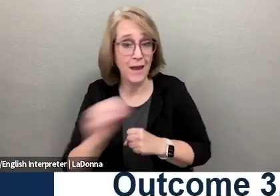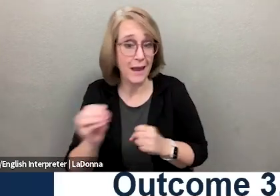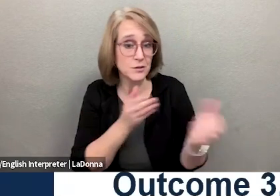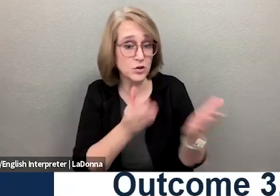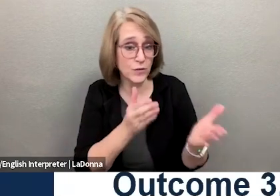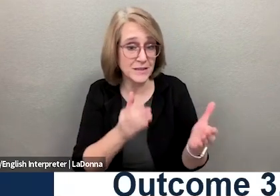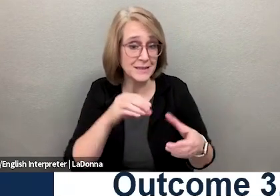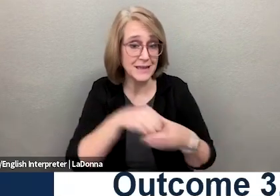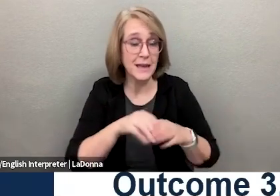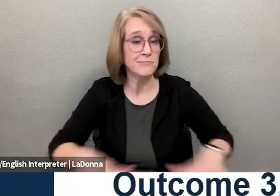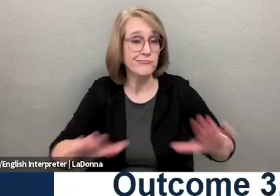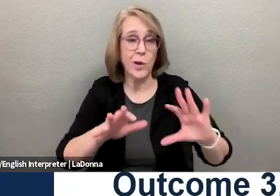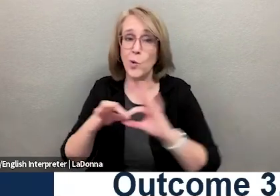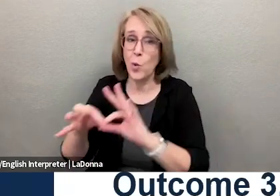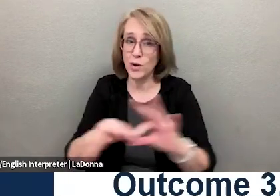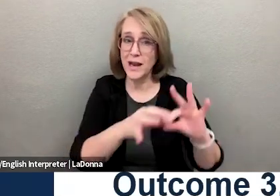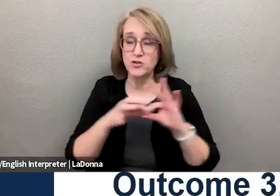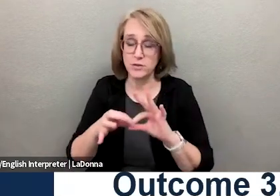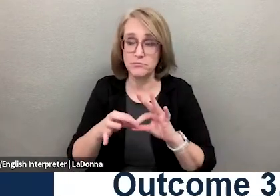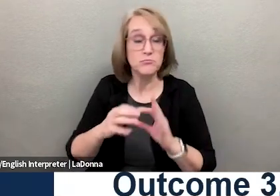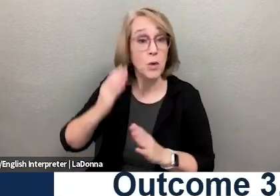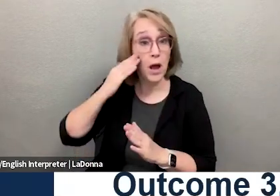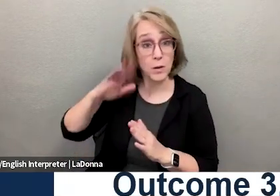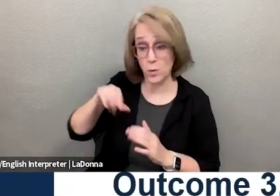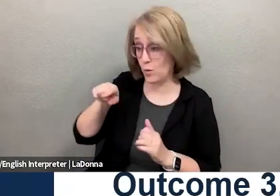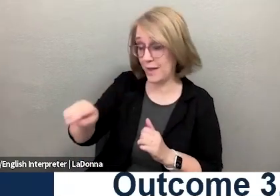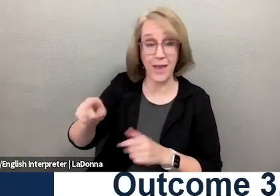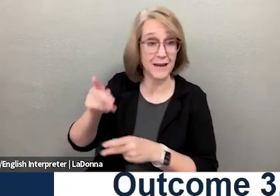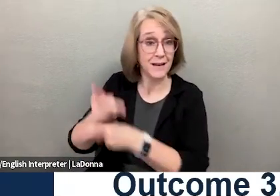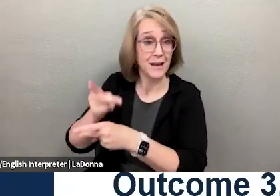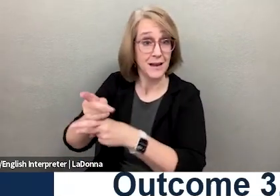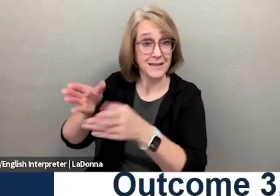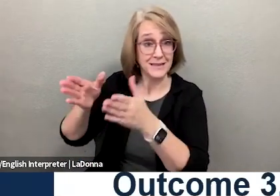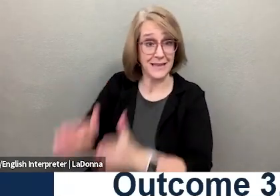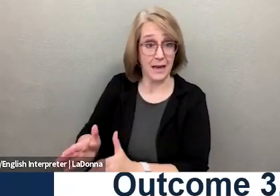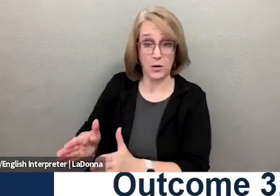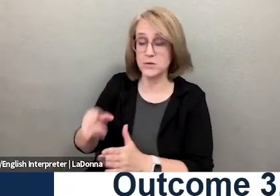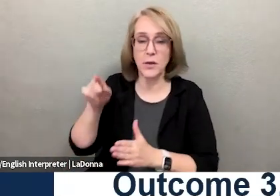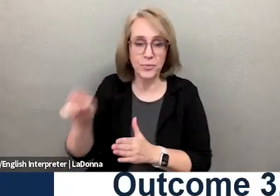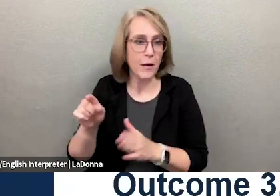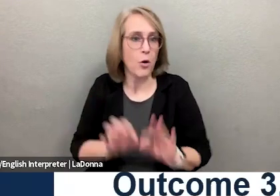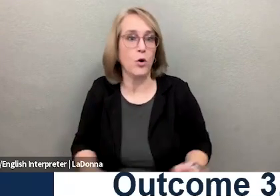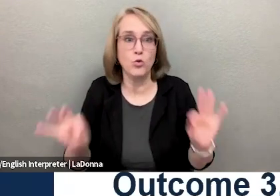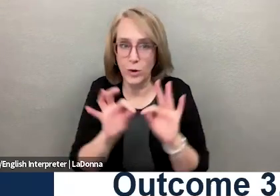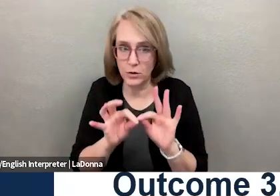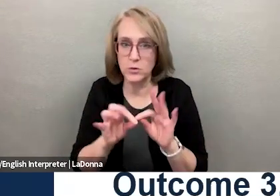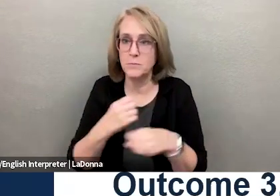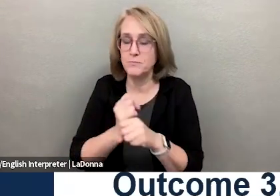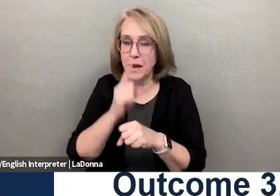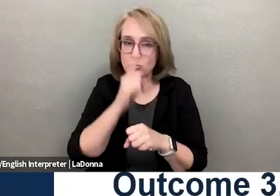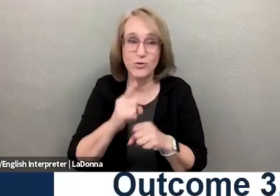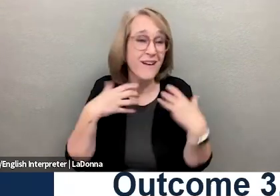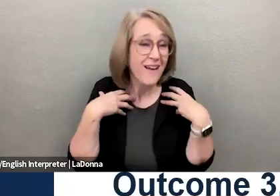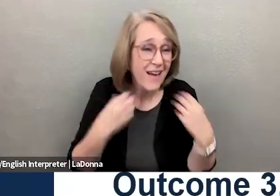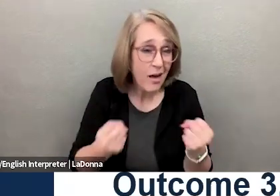not only the backbone of the long-term care system in this country, we know how critical they are to ensuring the health and